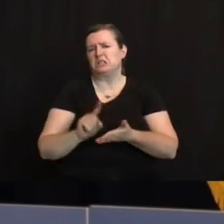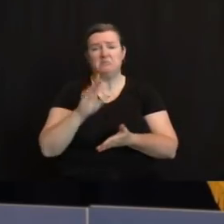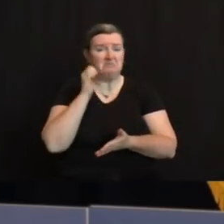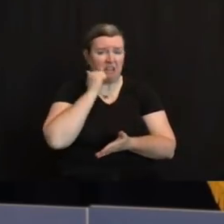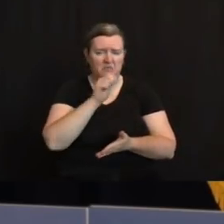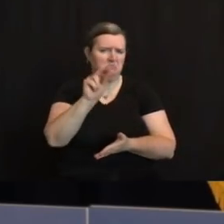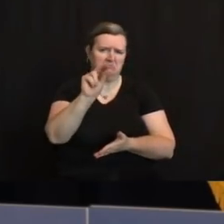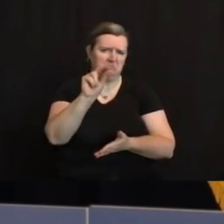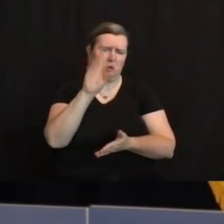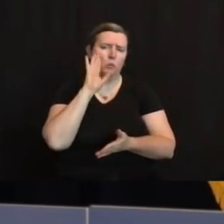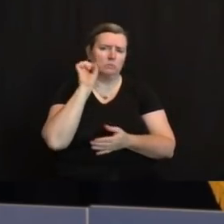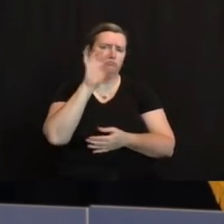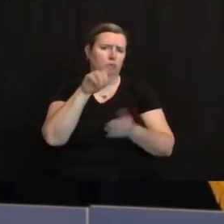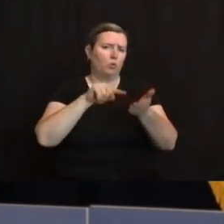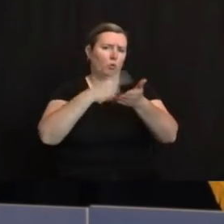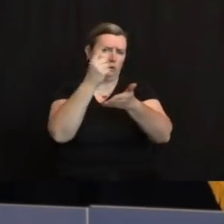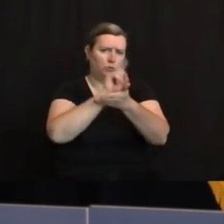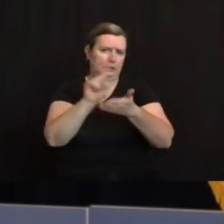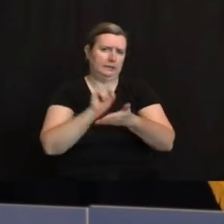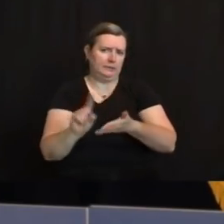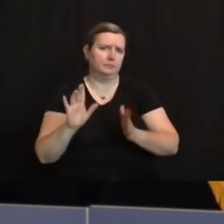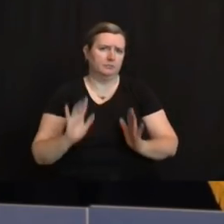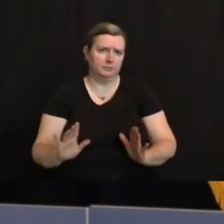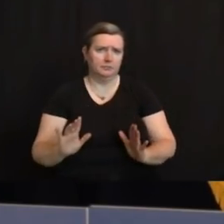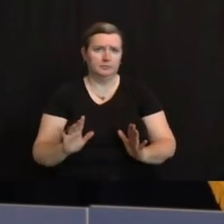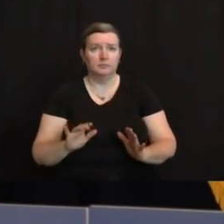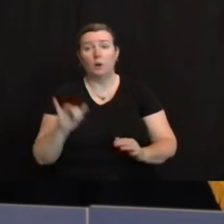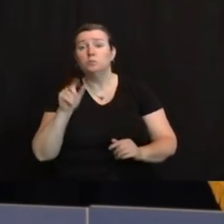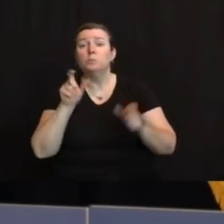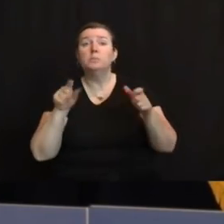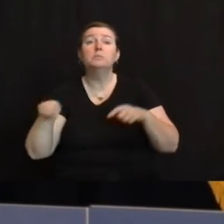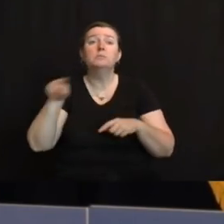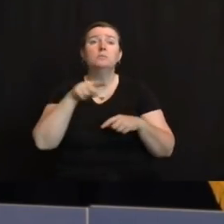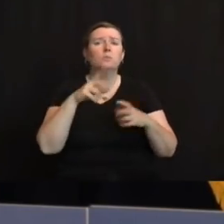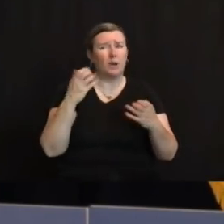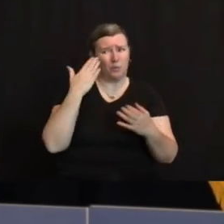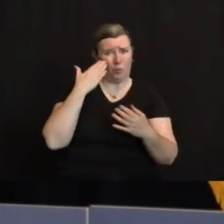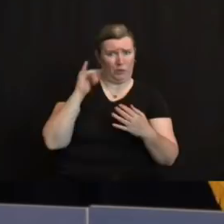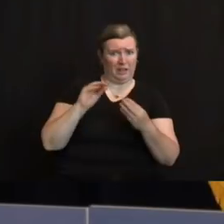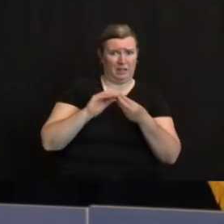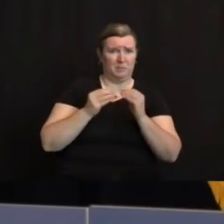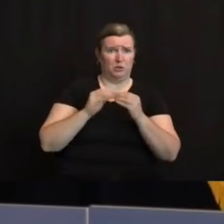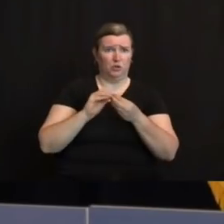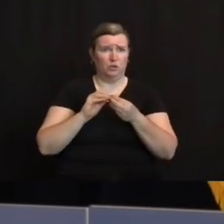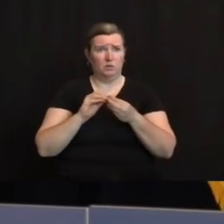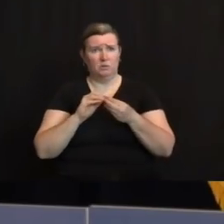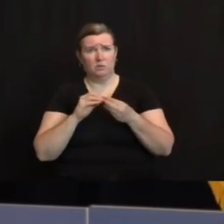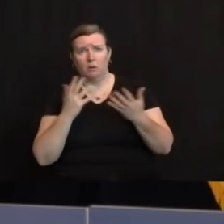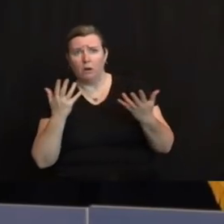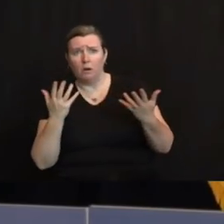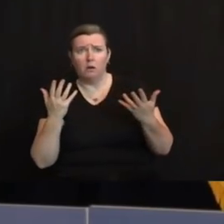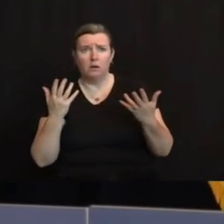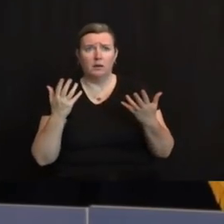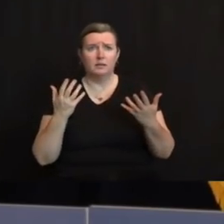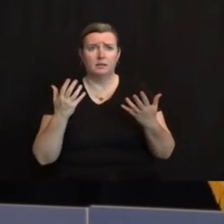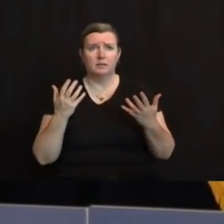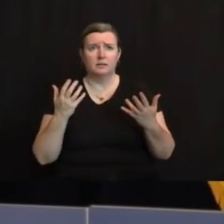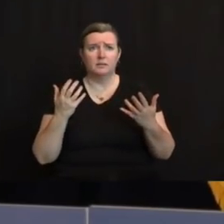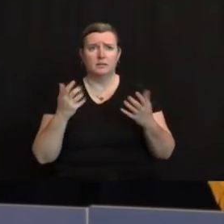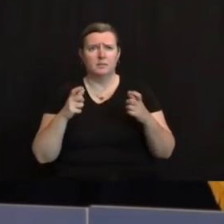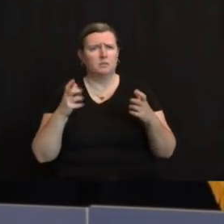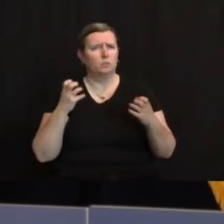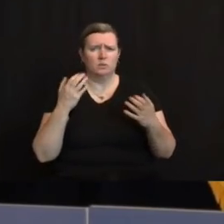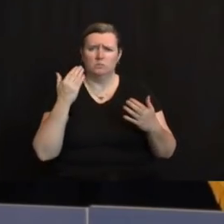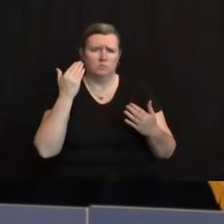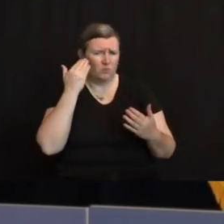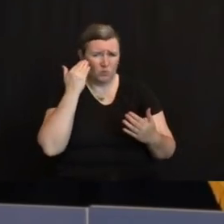Finally, we know that there's a lot of interest in these numbers, and deservedly so. It certainly tells you a lot about what's been going on in the state.